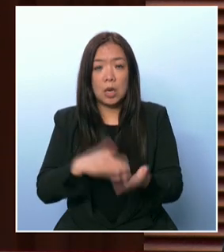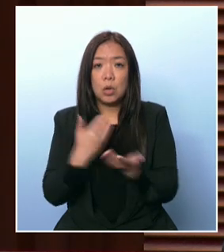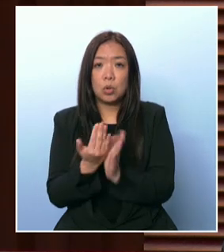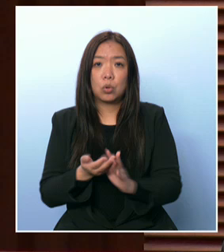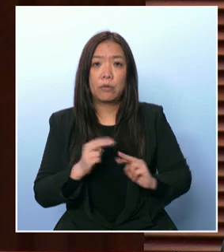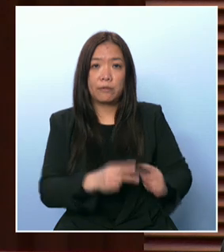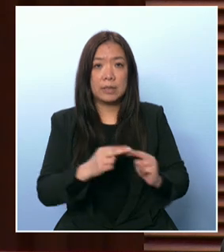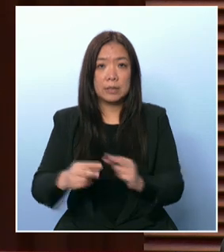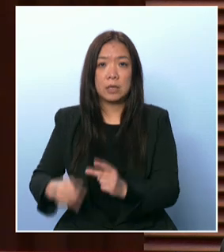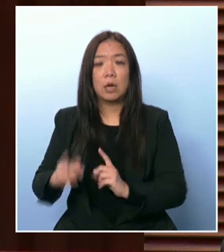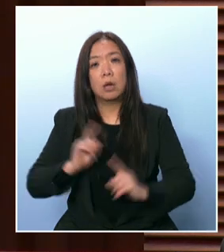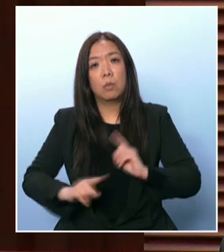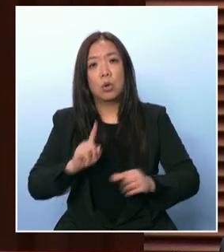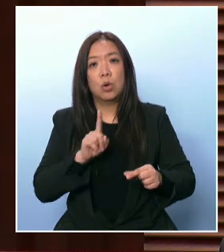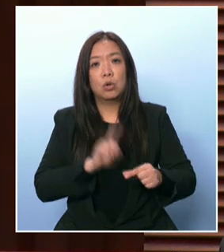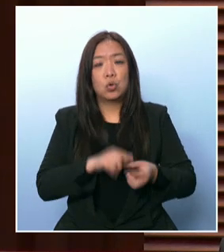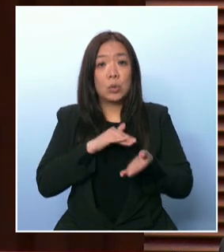scattered.